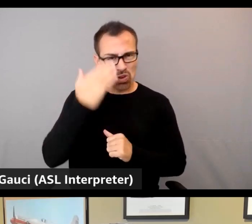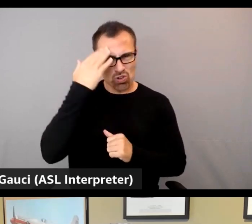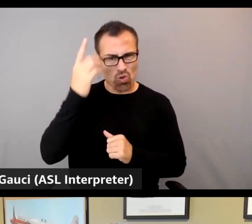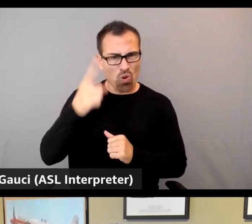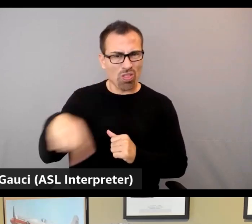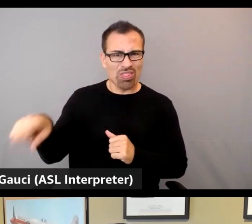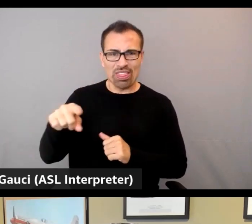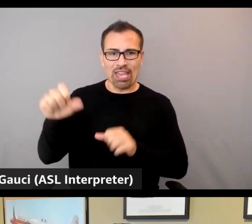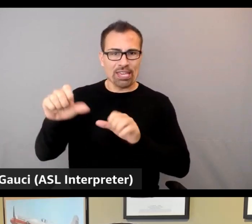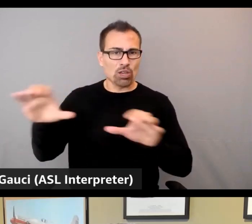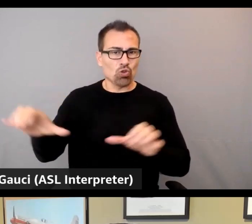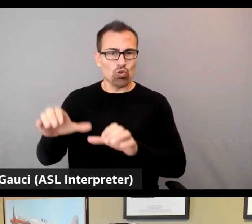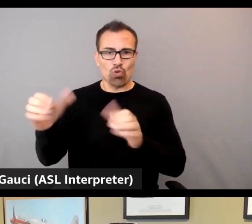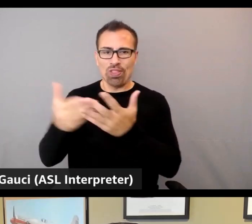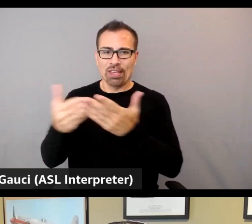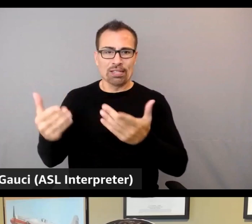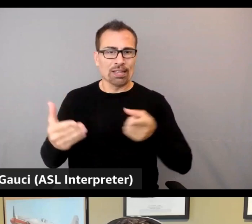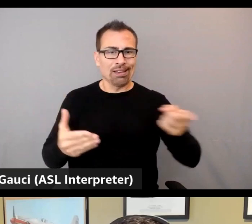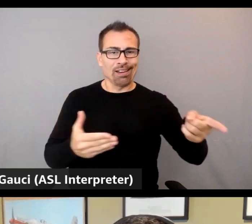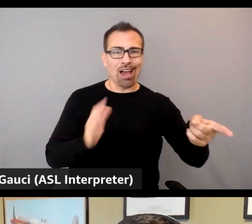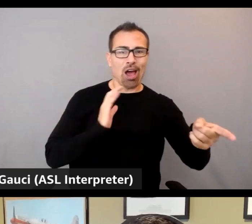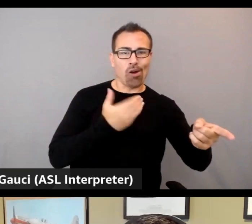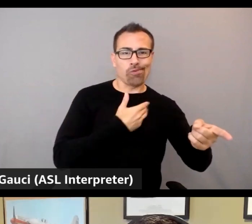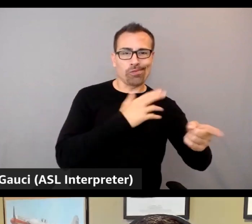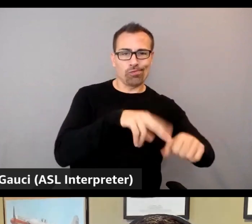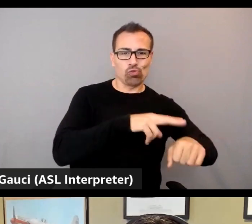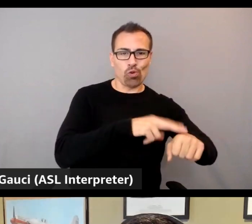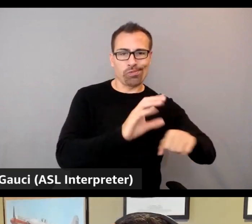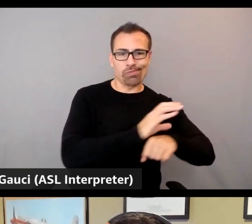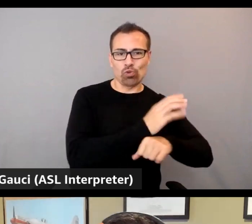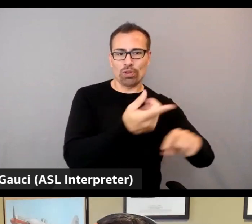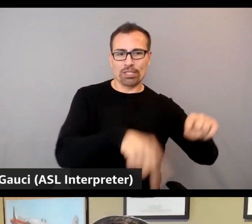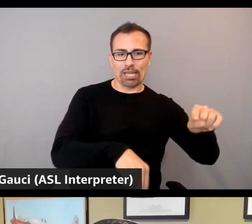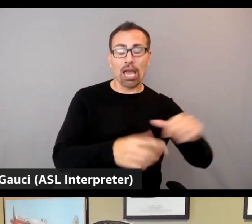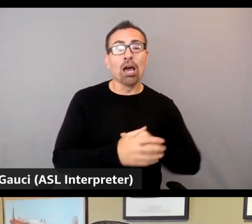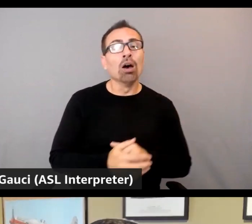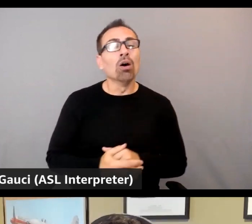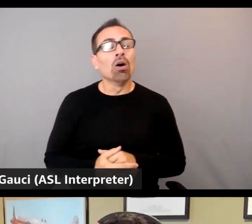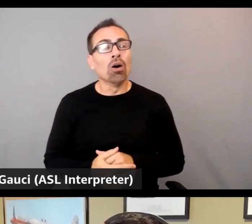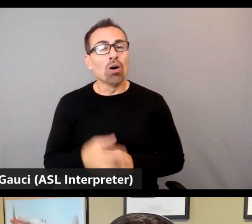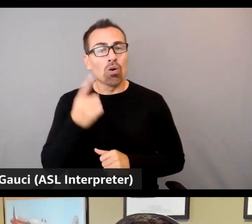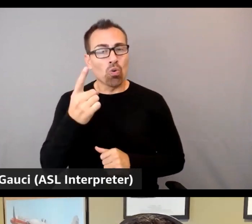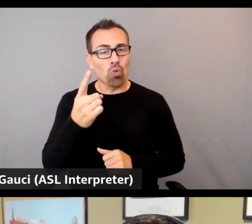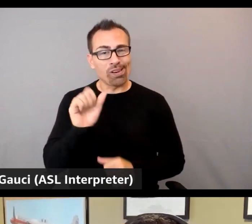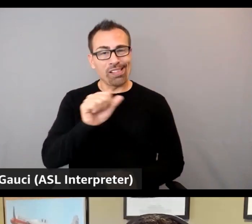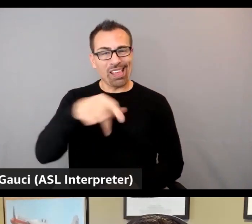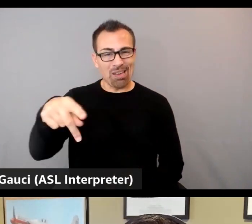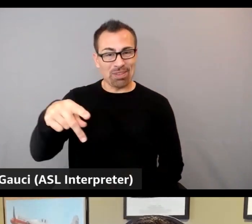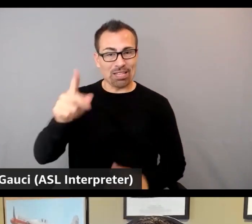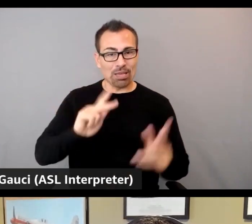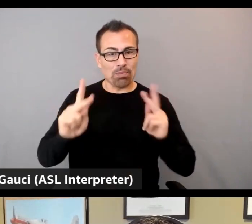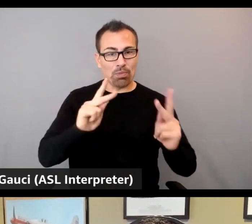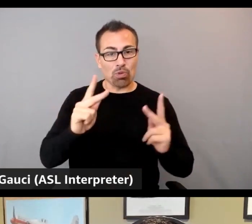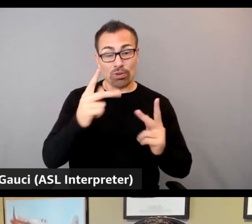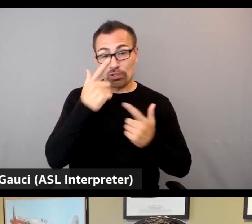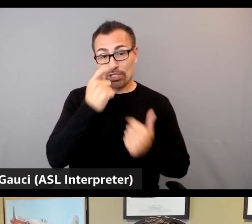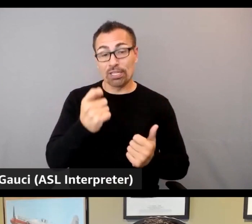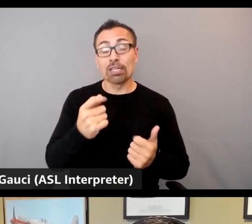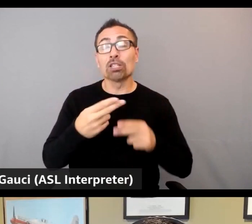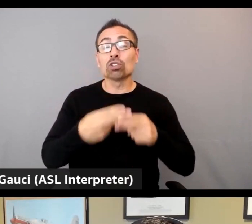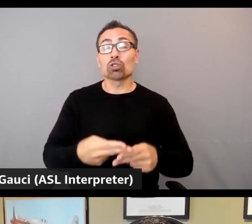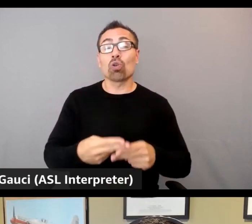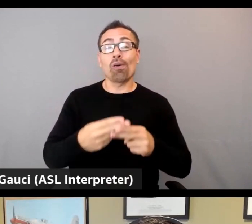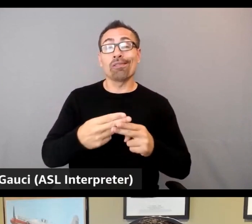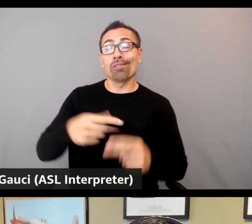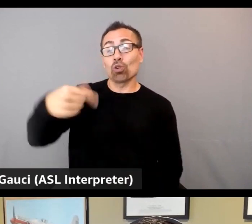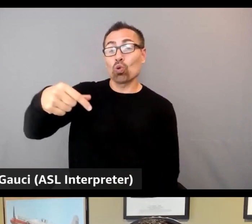classical computers don't. Sure. One of these applications that people typically are interested in is quantum simulation. So what you're